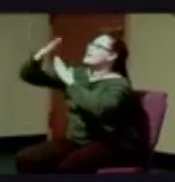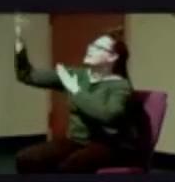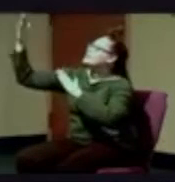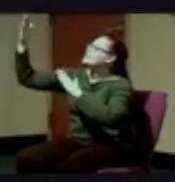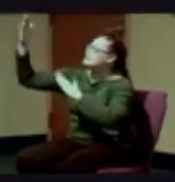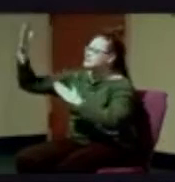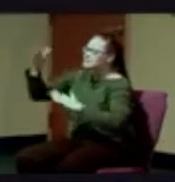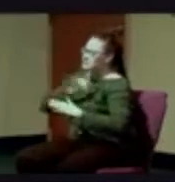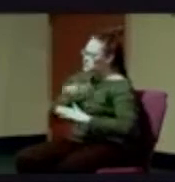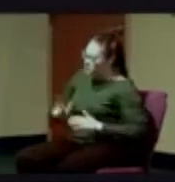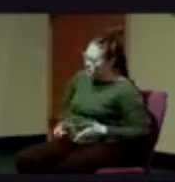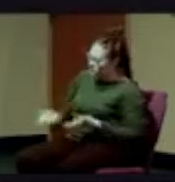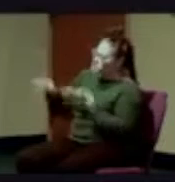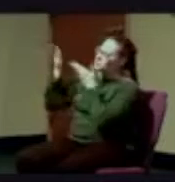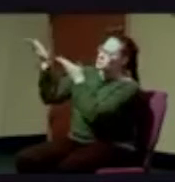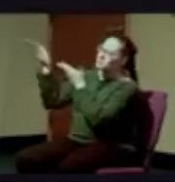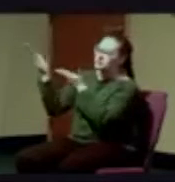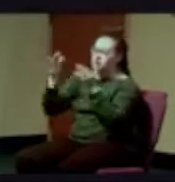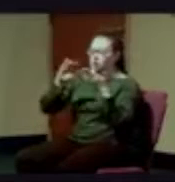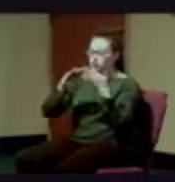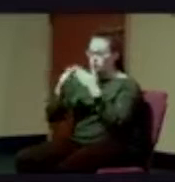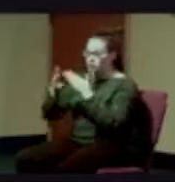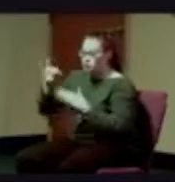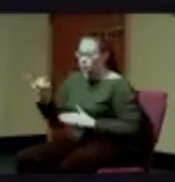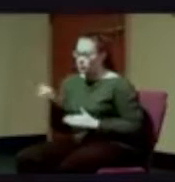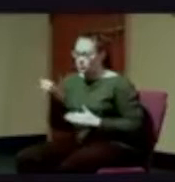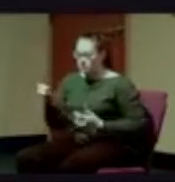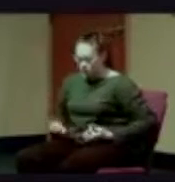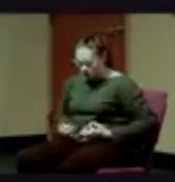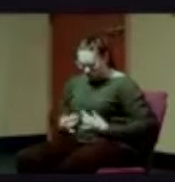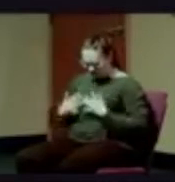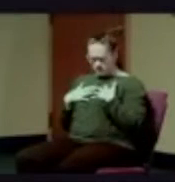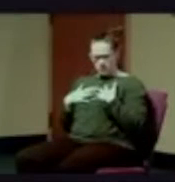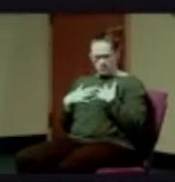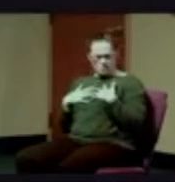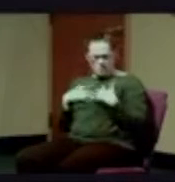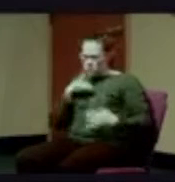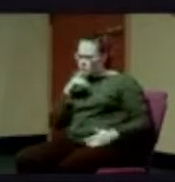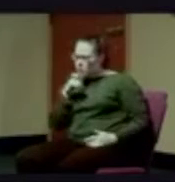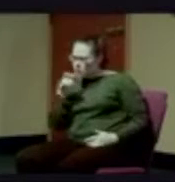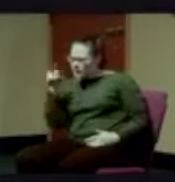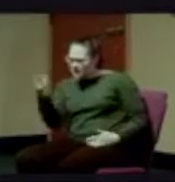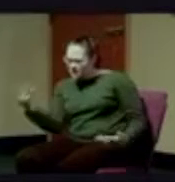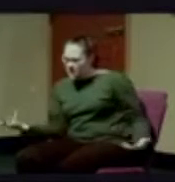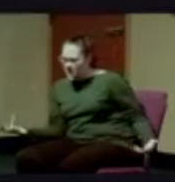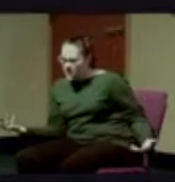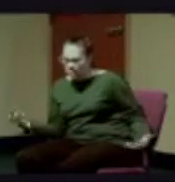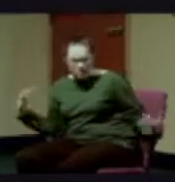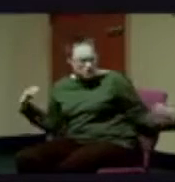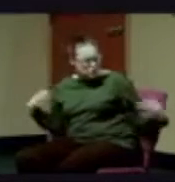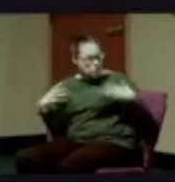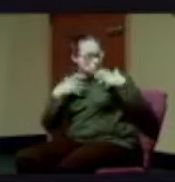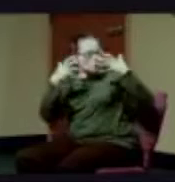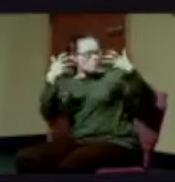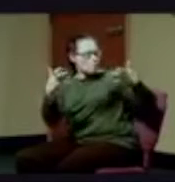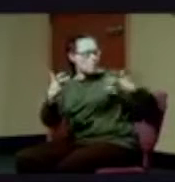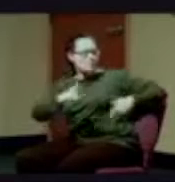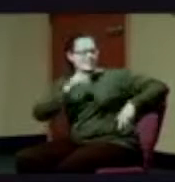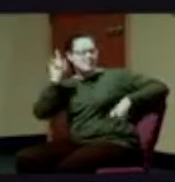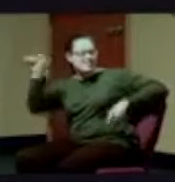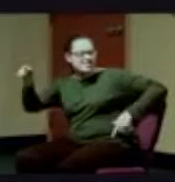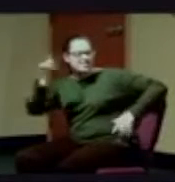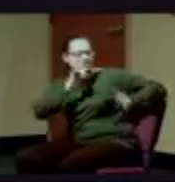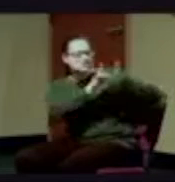Jesus entered Jerusalem, the whole city was stirred and asked, "Who is this?" The crowds answered, "This is Jesus,